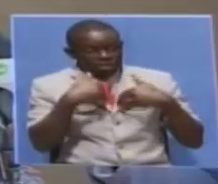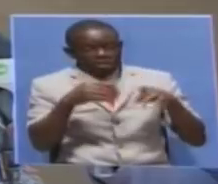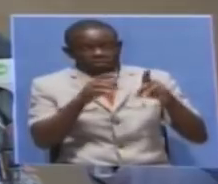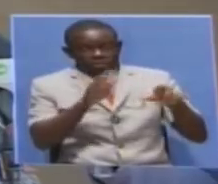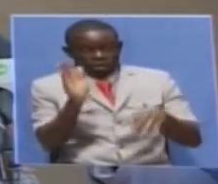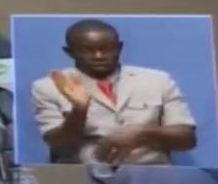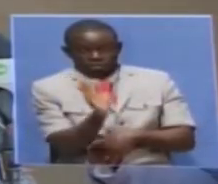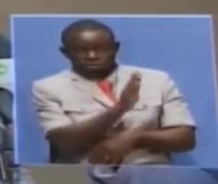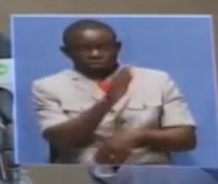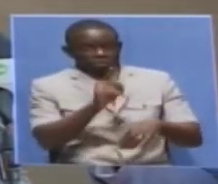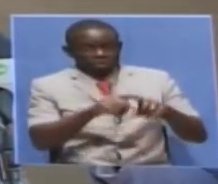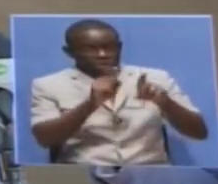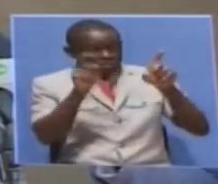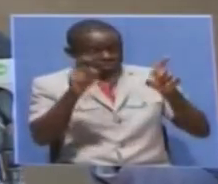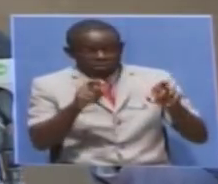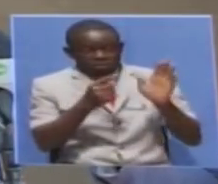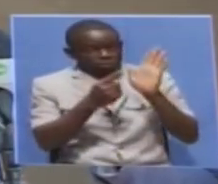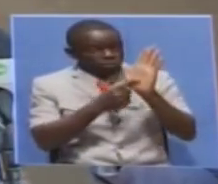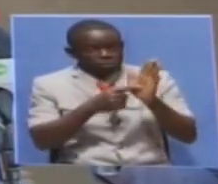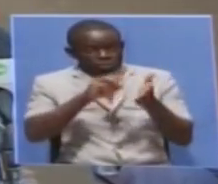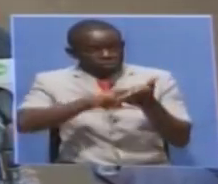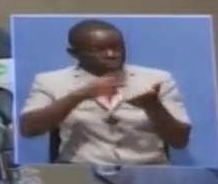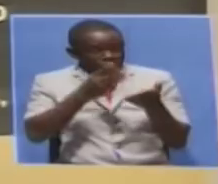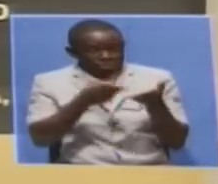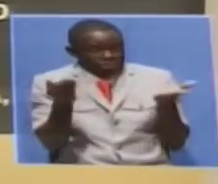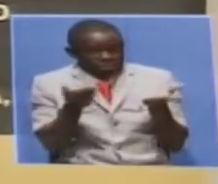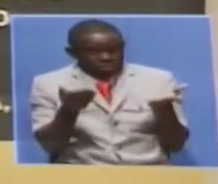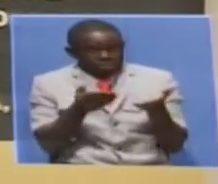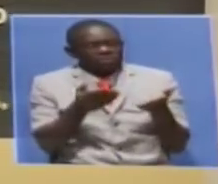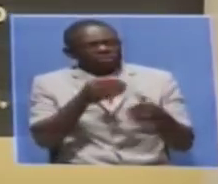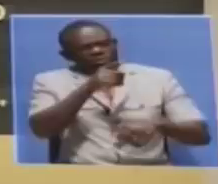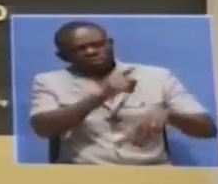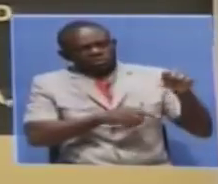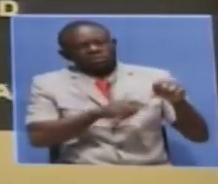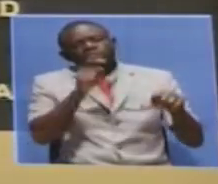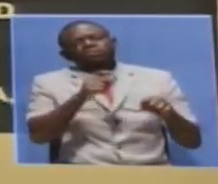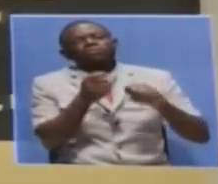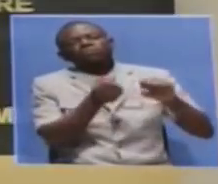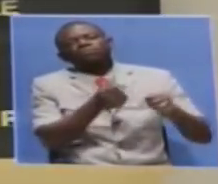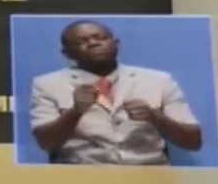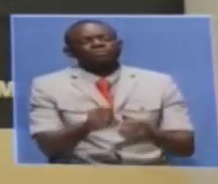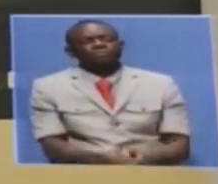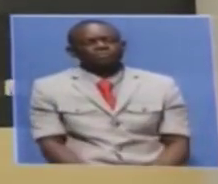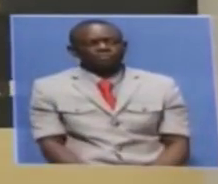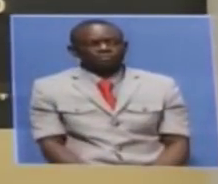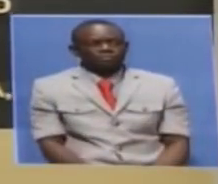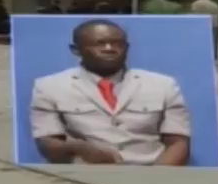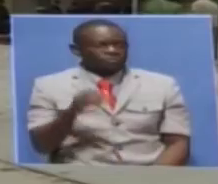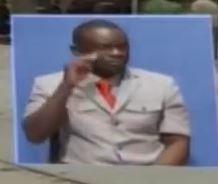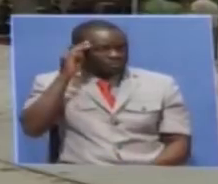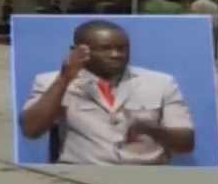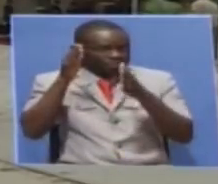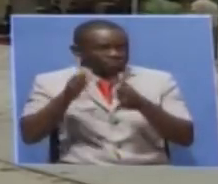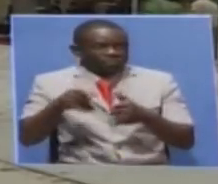ownership, especially among the vulnerable. After she launched the National Land Titling Center, Ms.